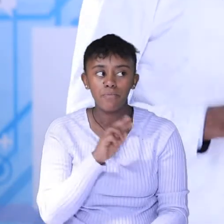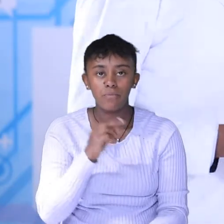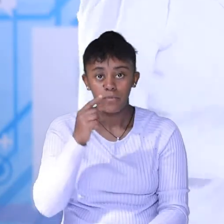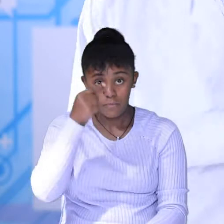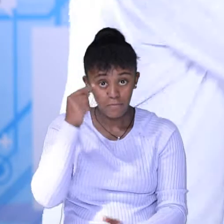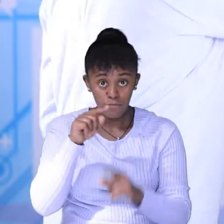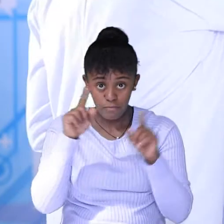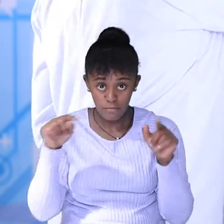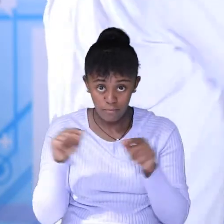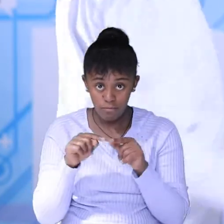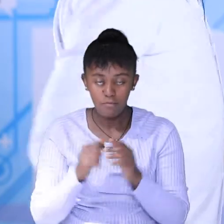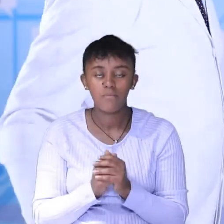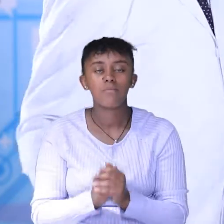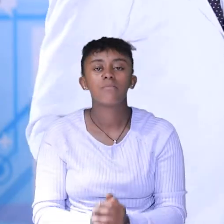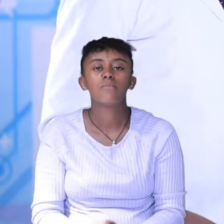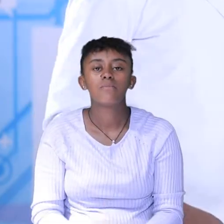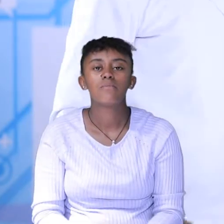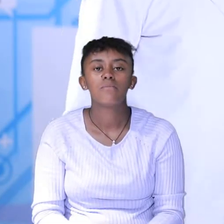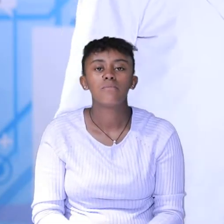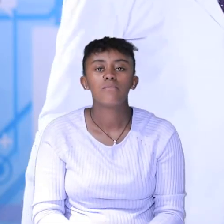in magnetism.